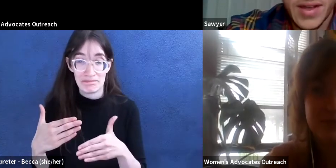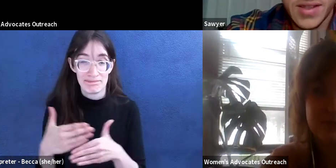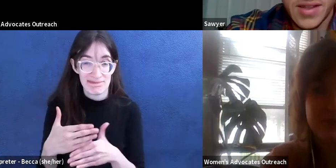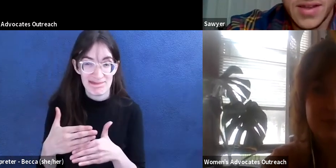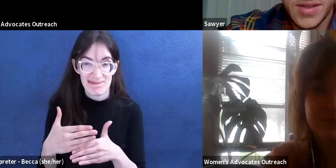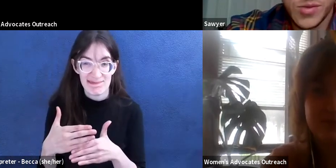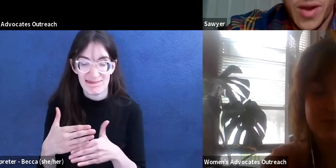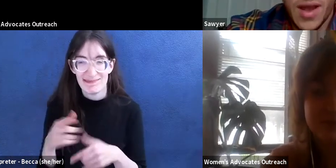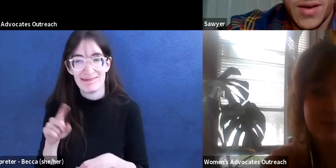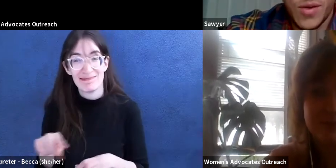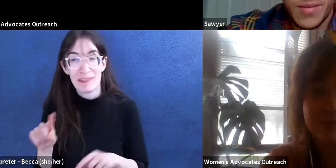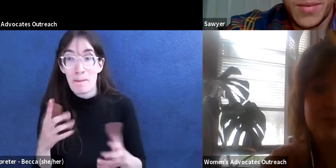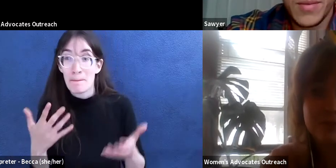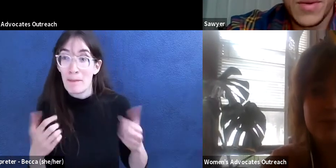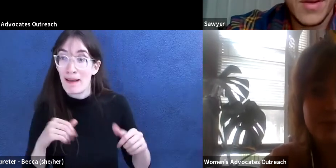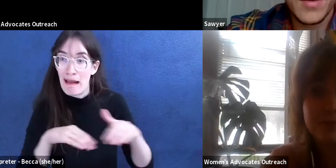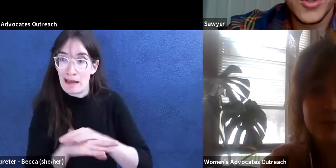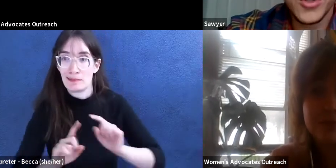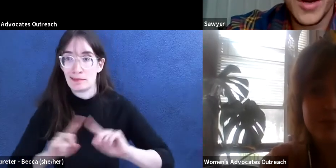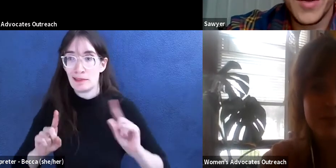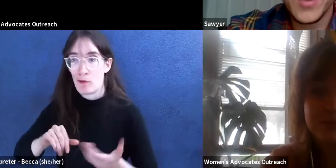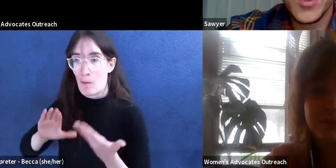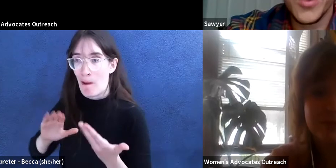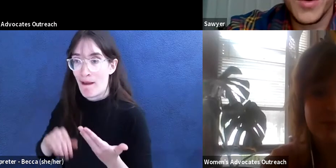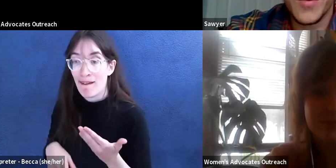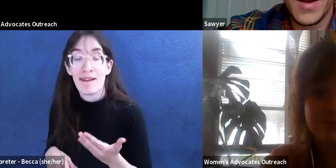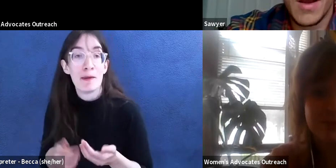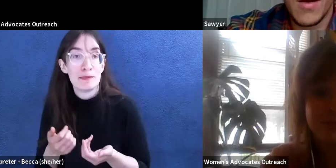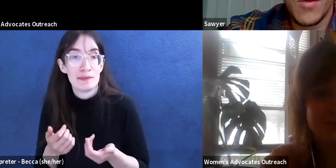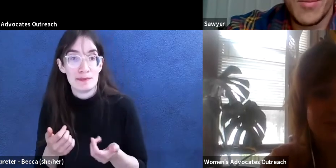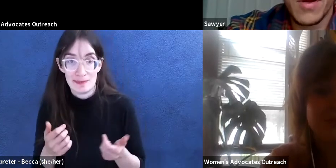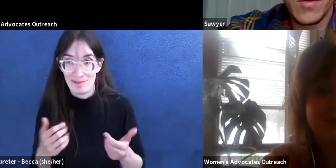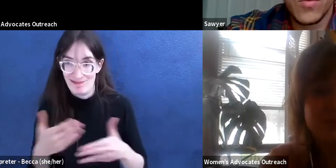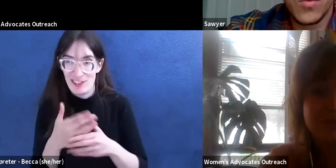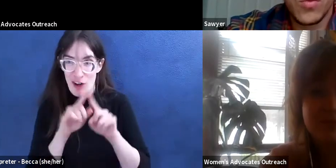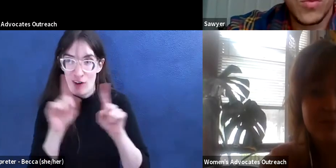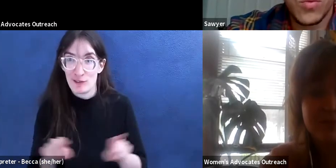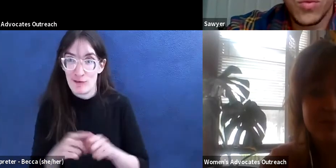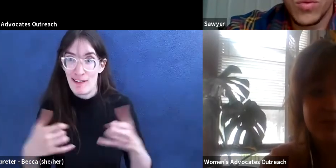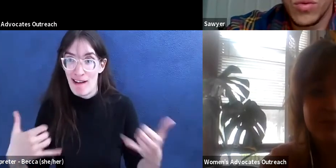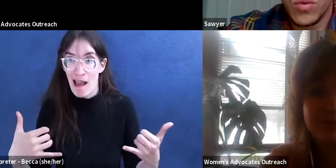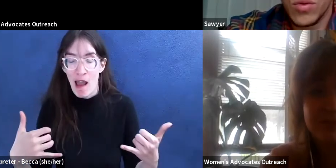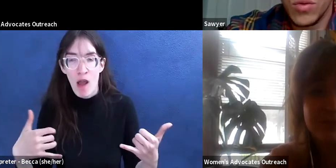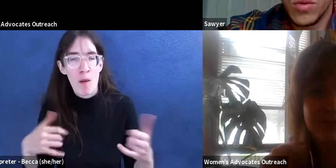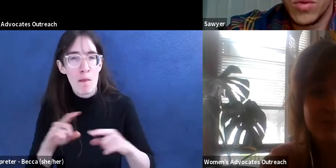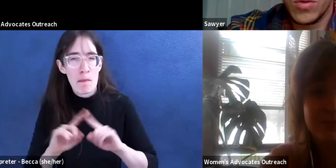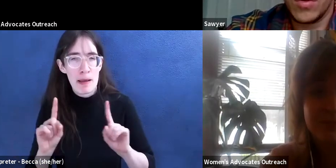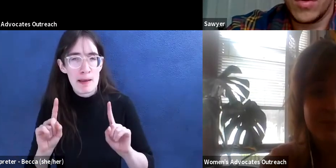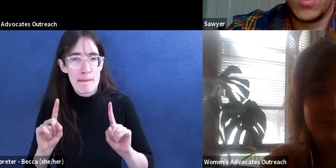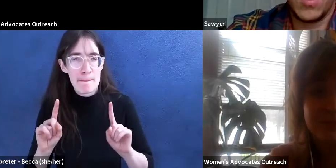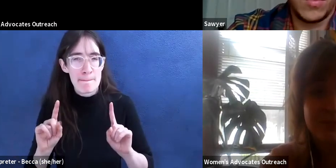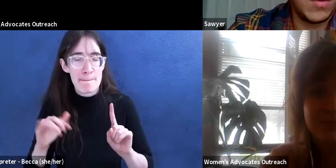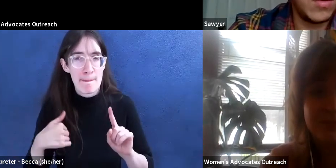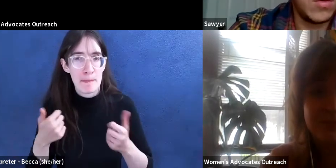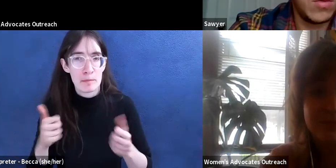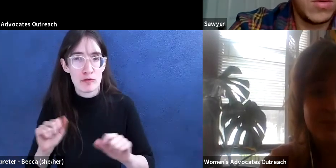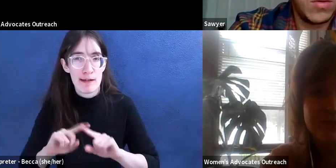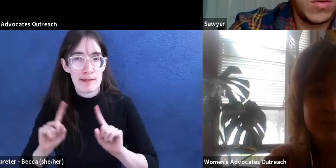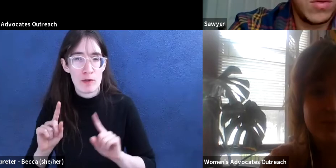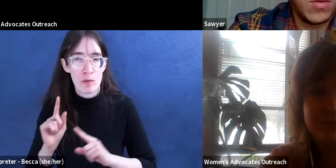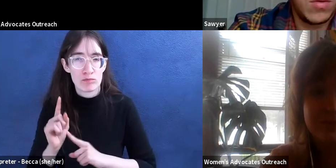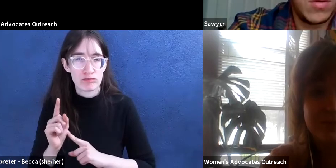some key info that they can then share with your kids, or is it best, or is it one that you can just like sit together and like listen to it and